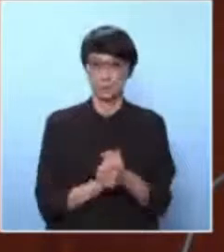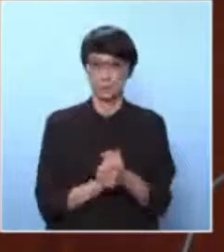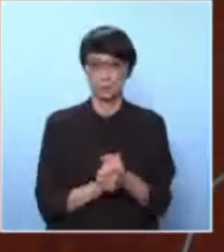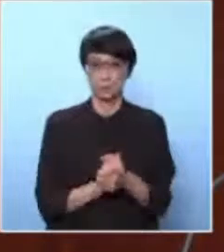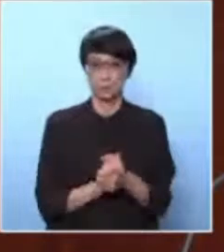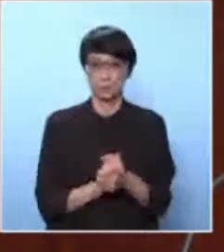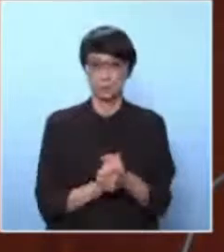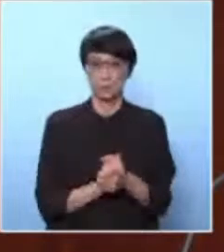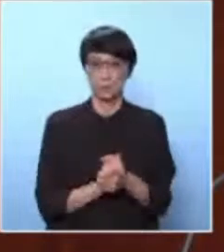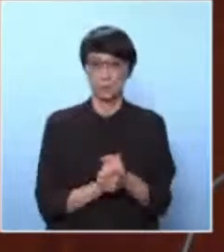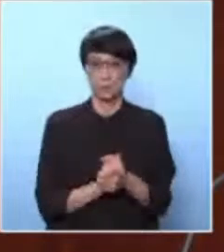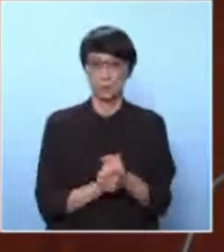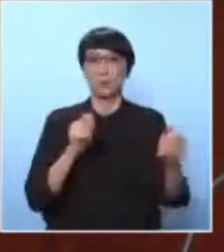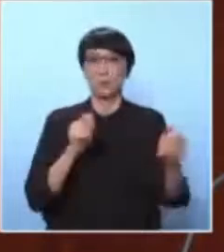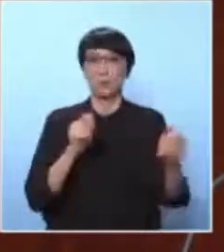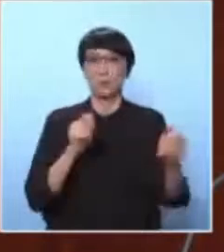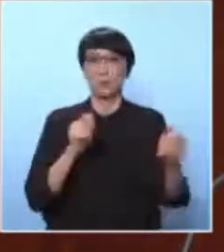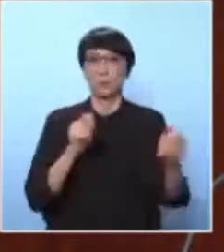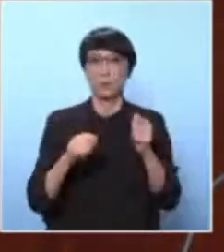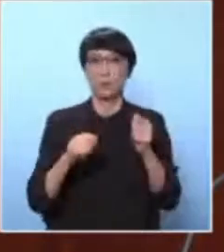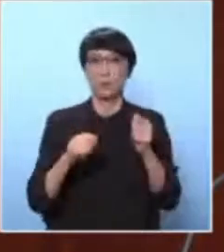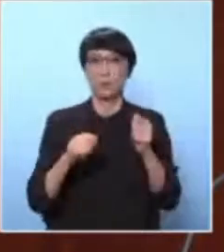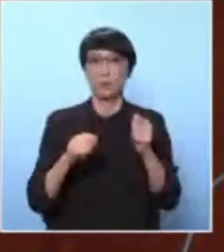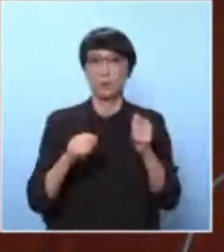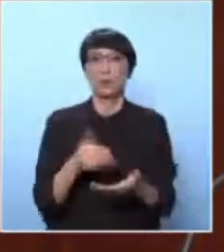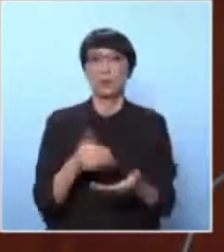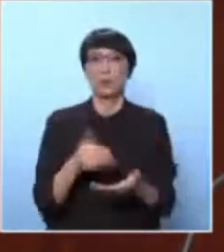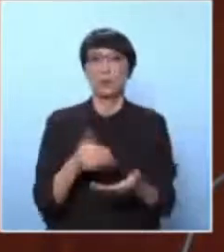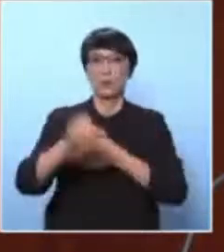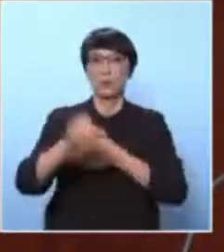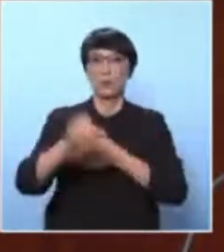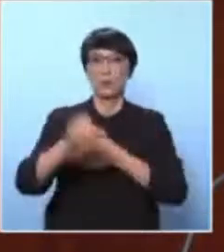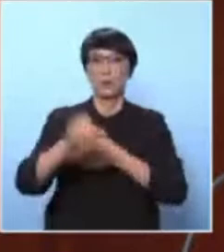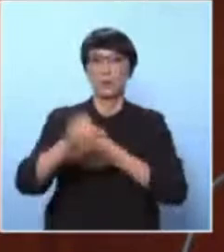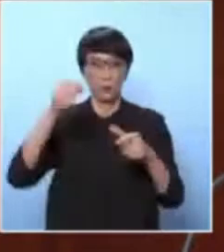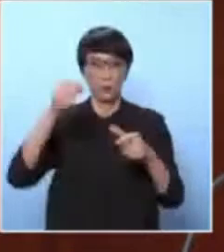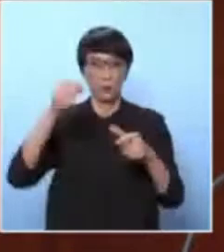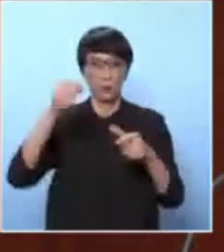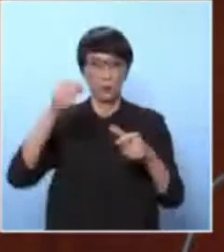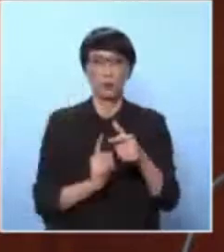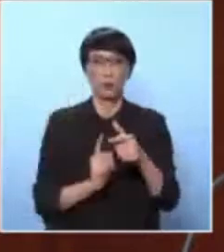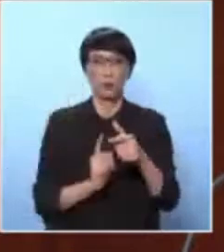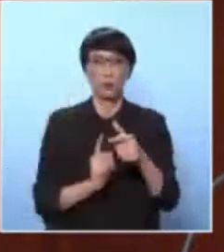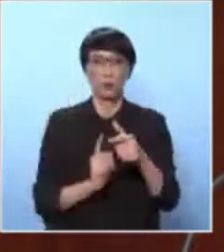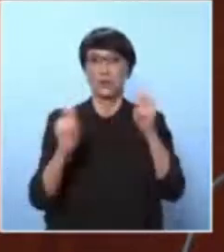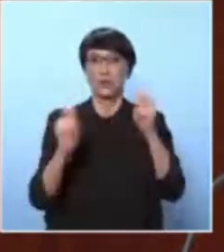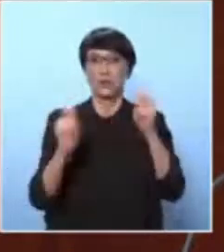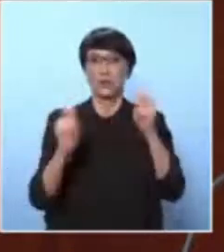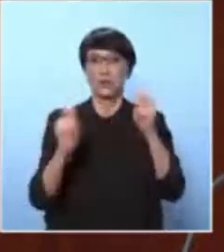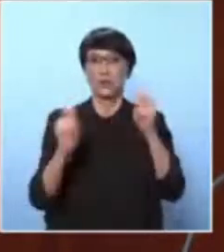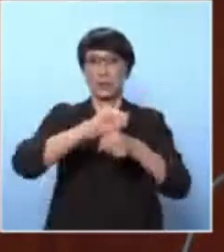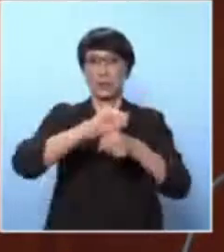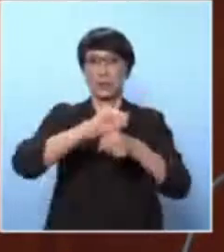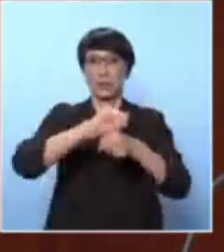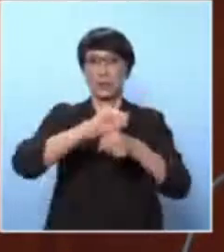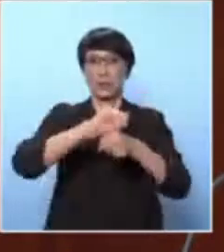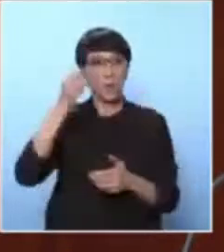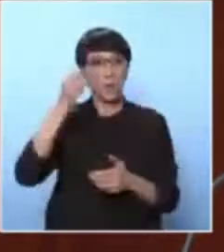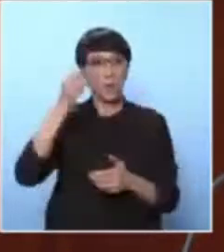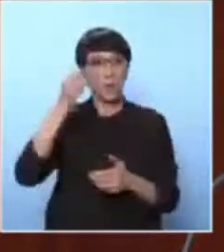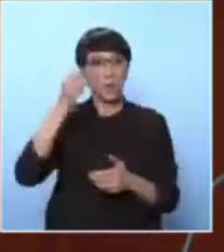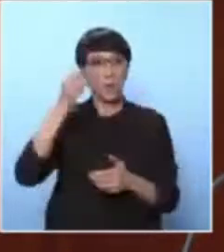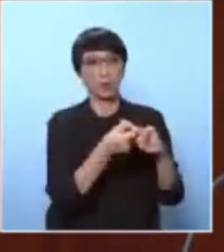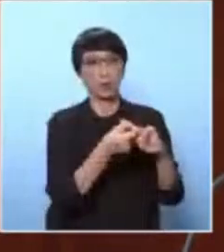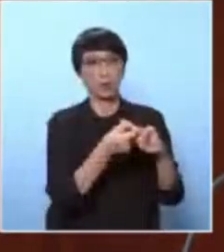a new listing route for R&D-focused companies, among other proposals. After considering public views, the